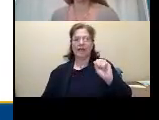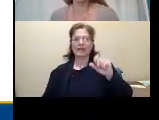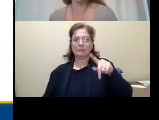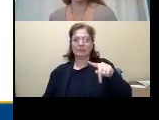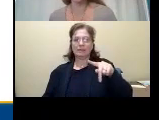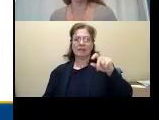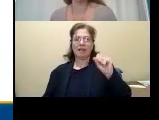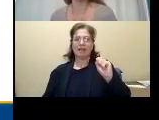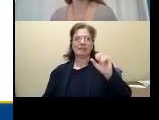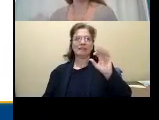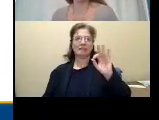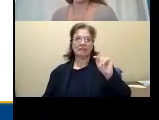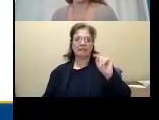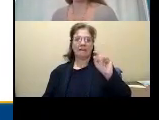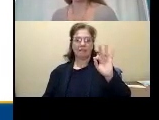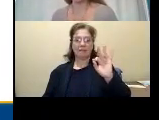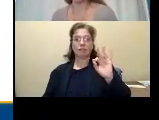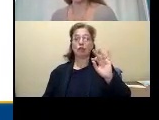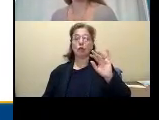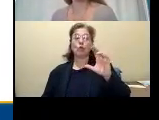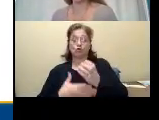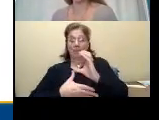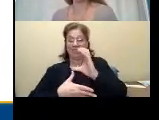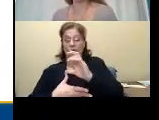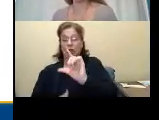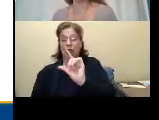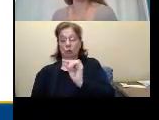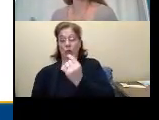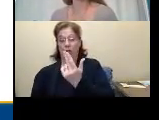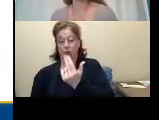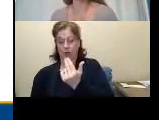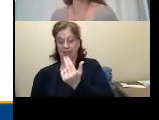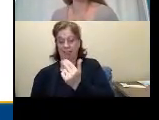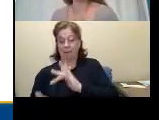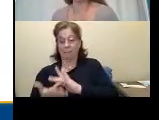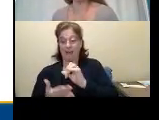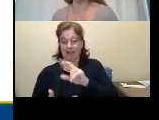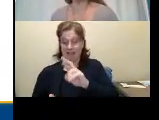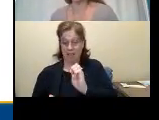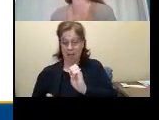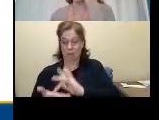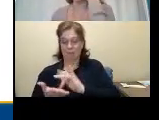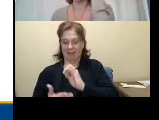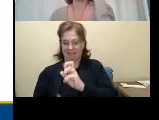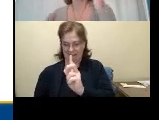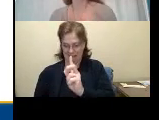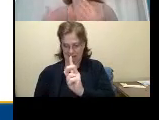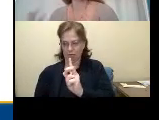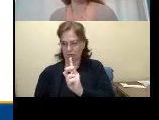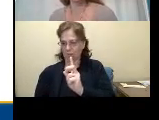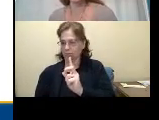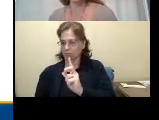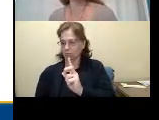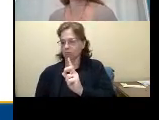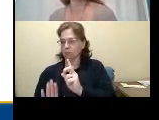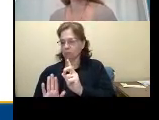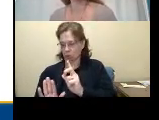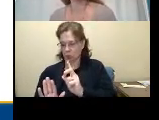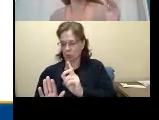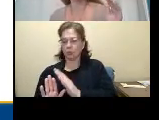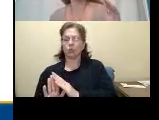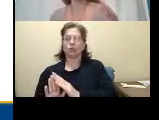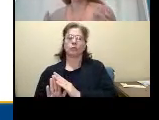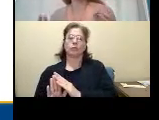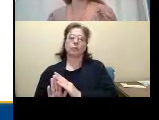the 2013 criteria, that is covered then for Medicare and Medicaid. But what if something, so it would be free if